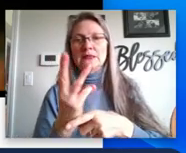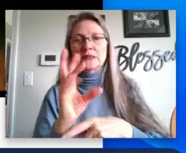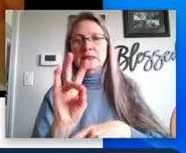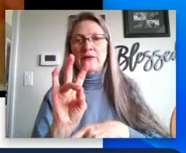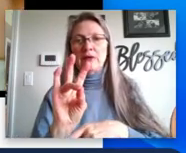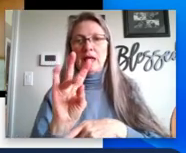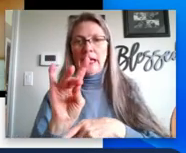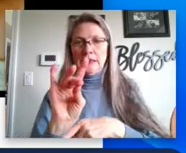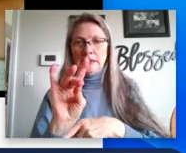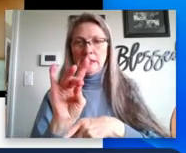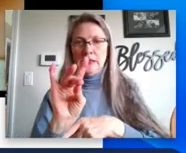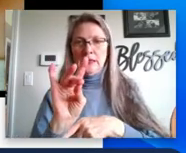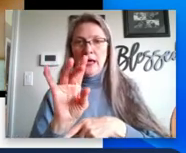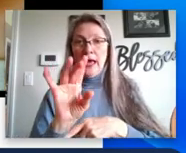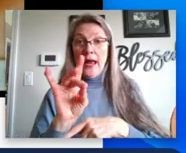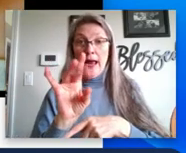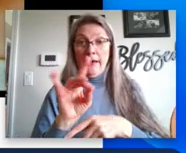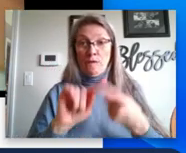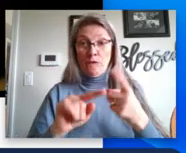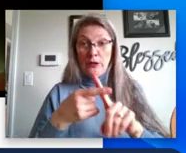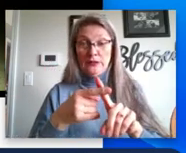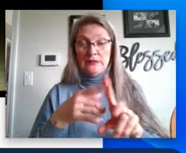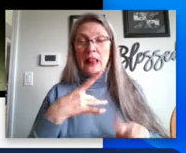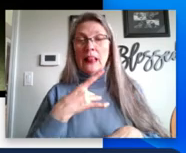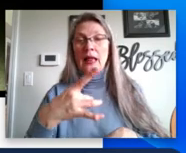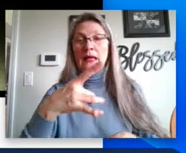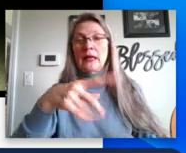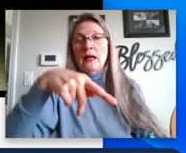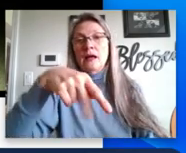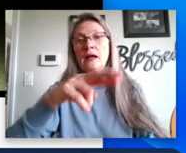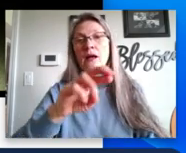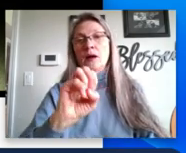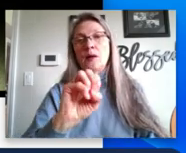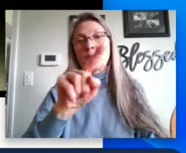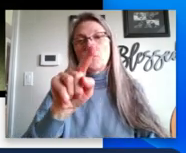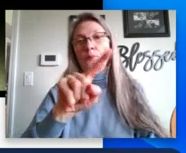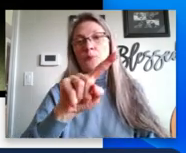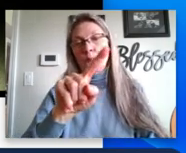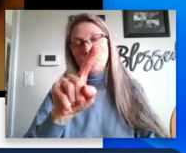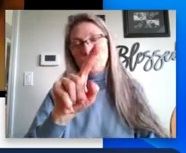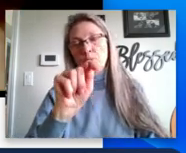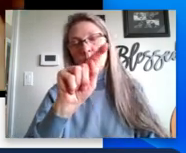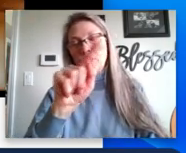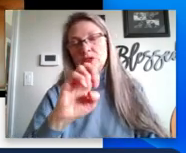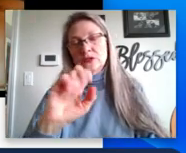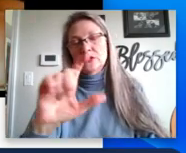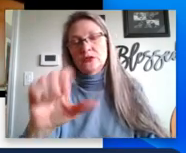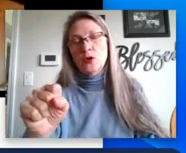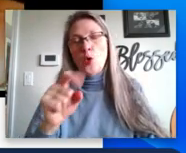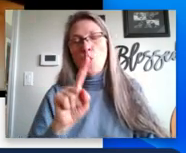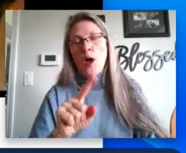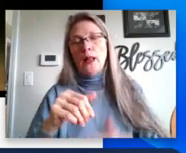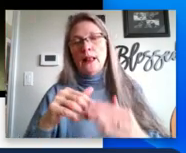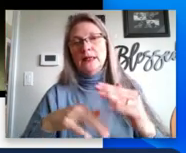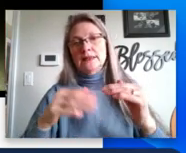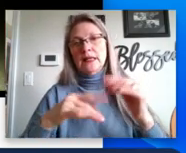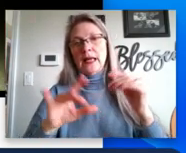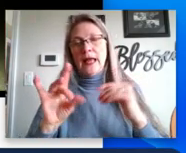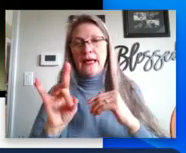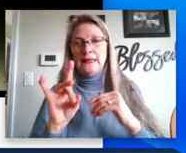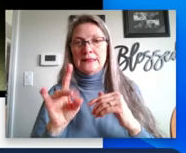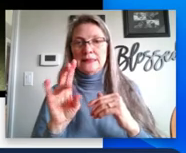8. So 8 friends chose pretzels. 1 less than 8 is 7. I don't need to count.